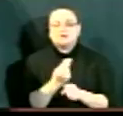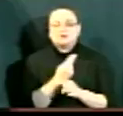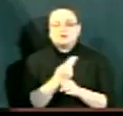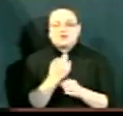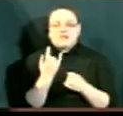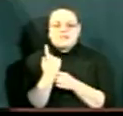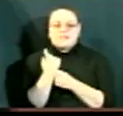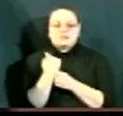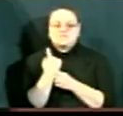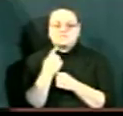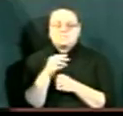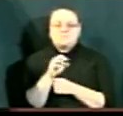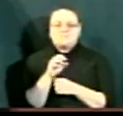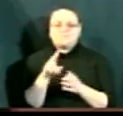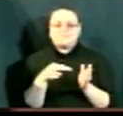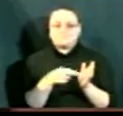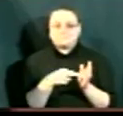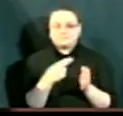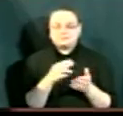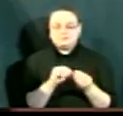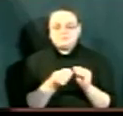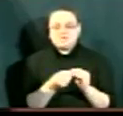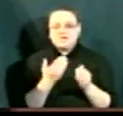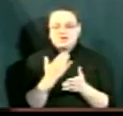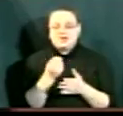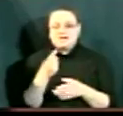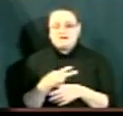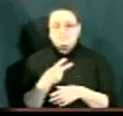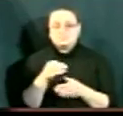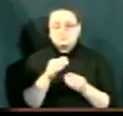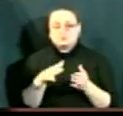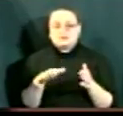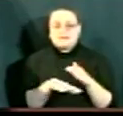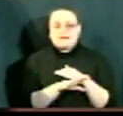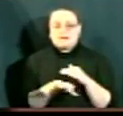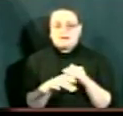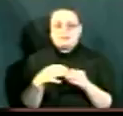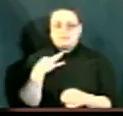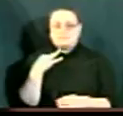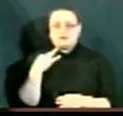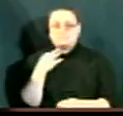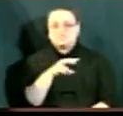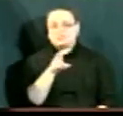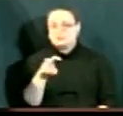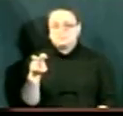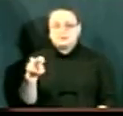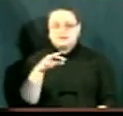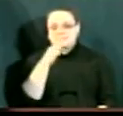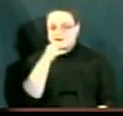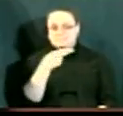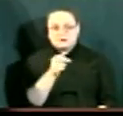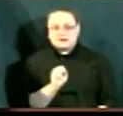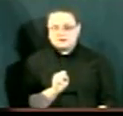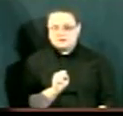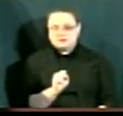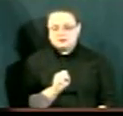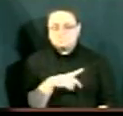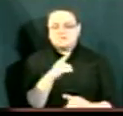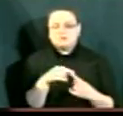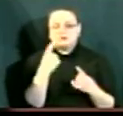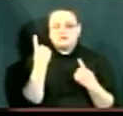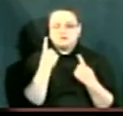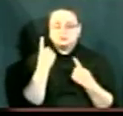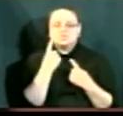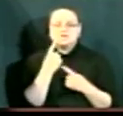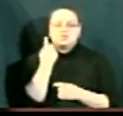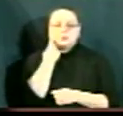year's enrollment numbers, approximately half of the students in this area have already voluntarily transferred back to Farragut High School. When you consider the